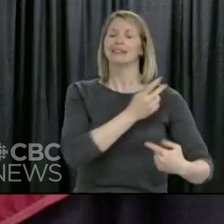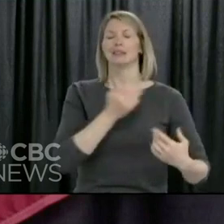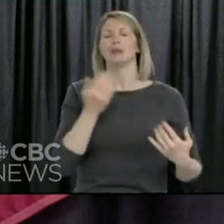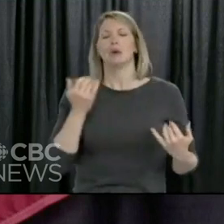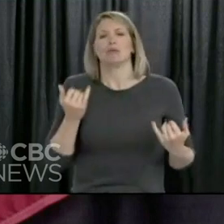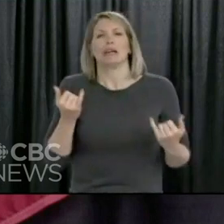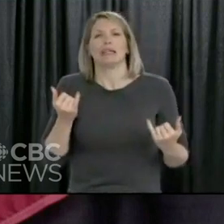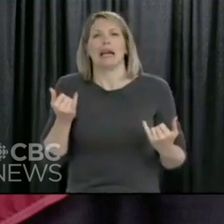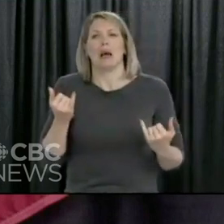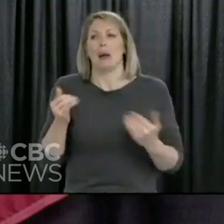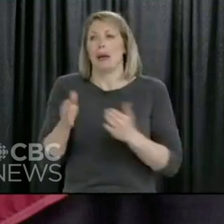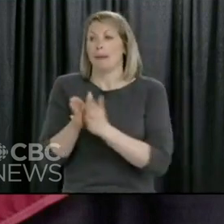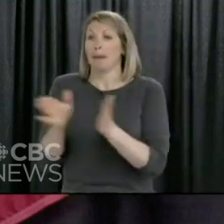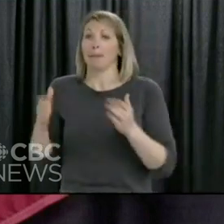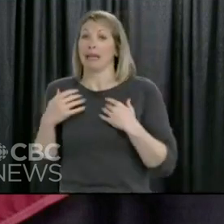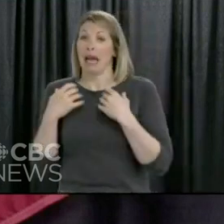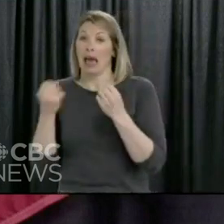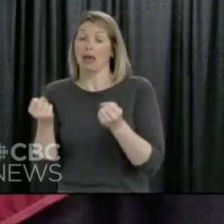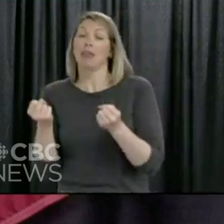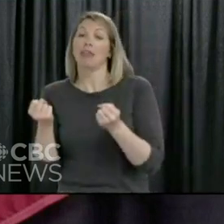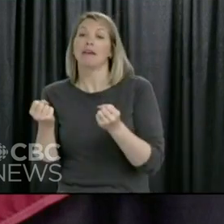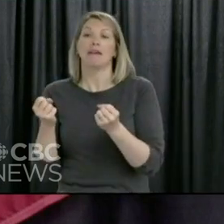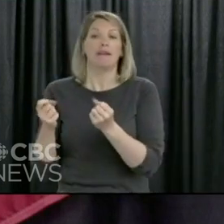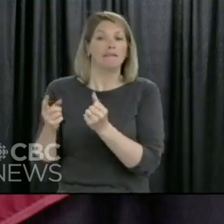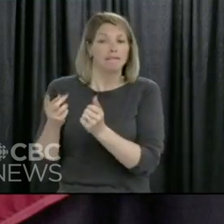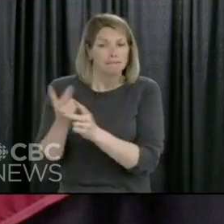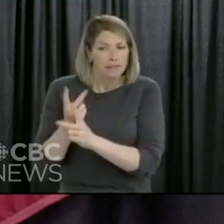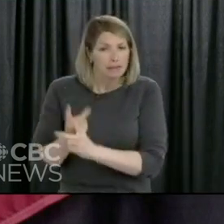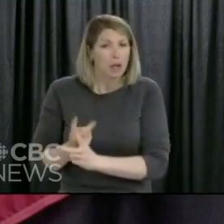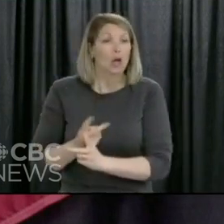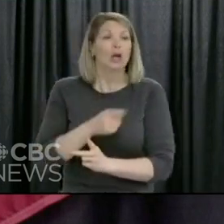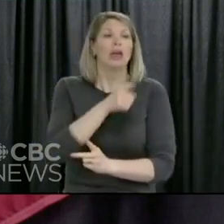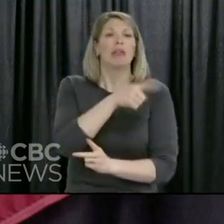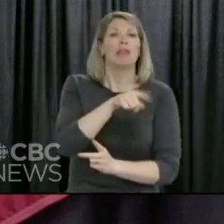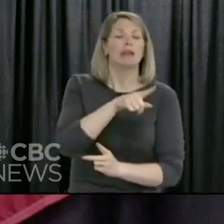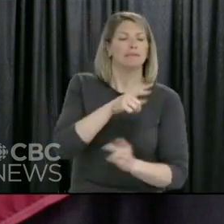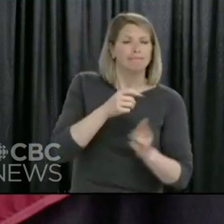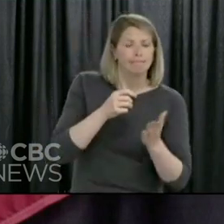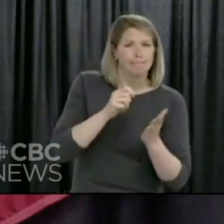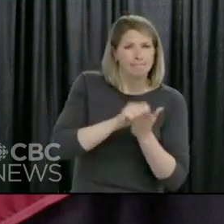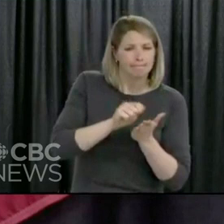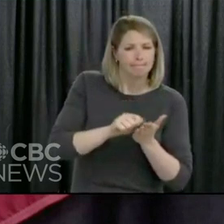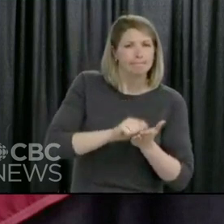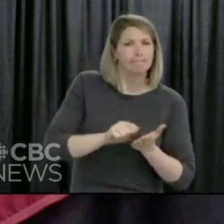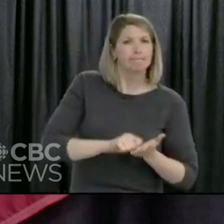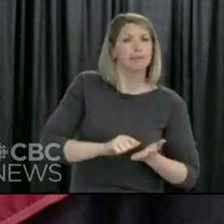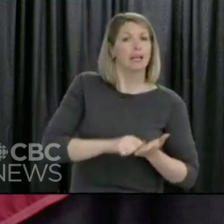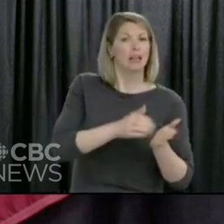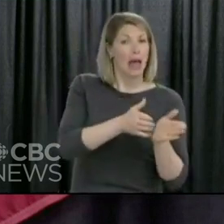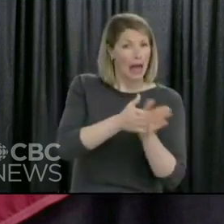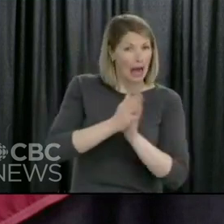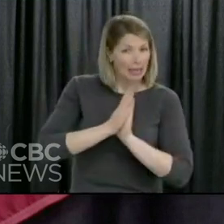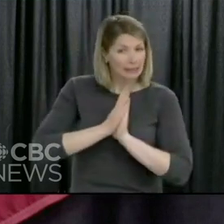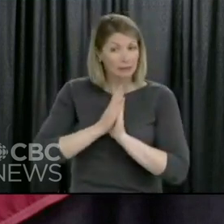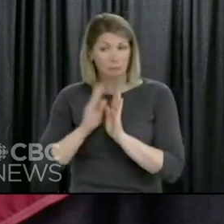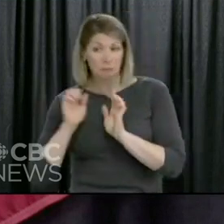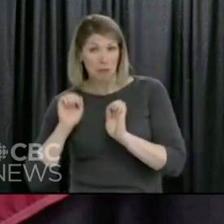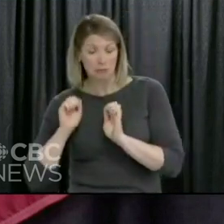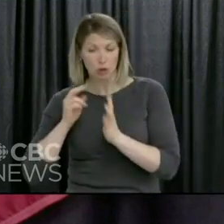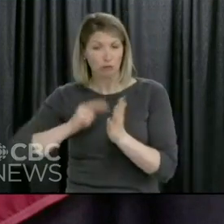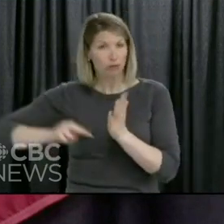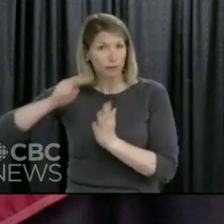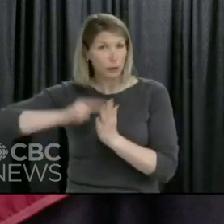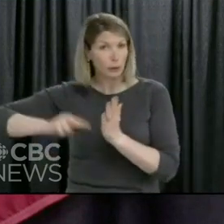officials, you know, once I understand there's a statement of claim that will be filed, and they will respond appropriately when the time is